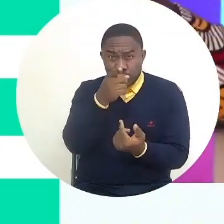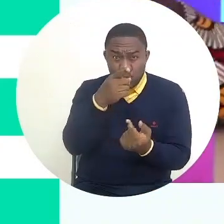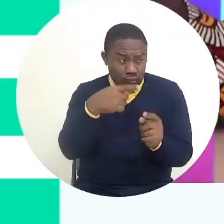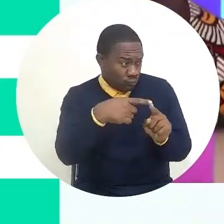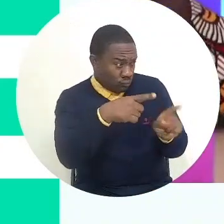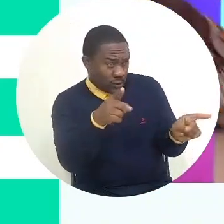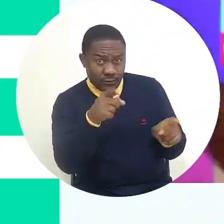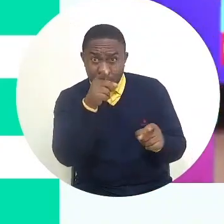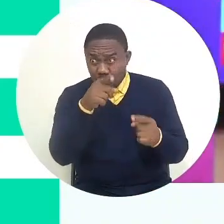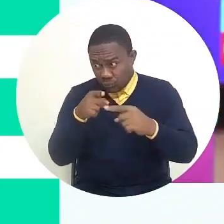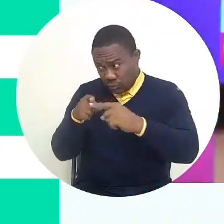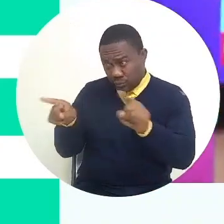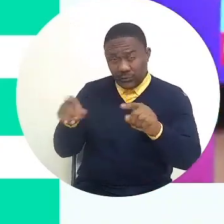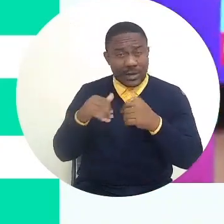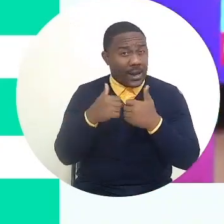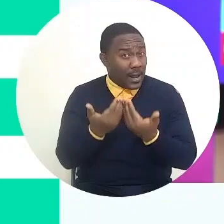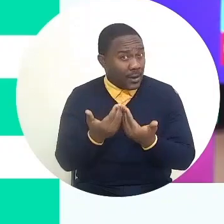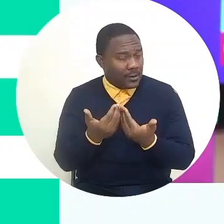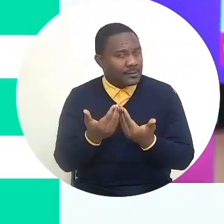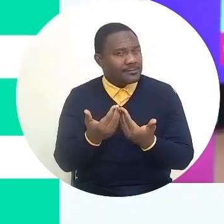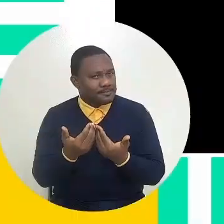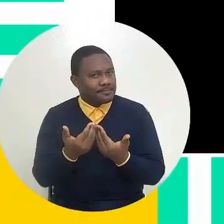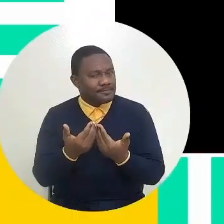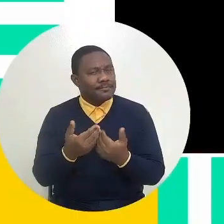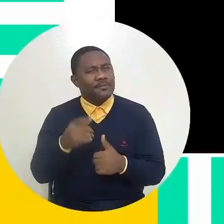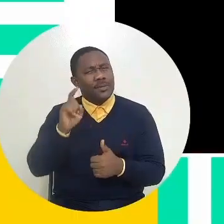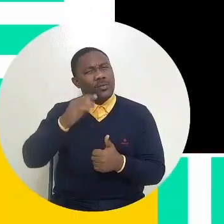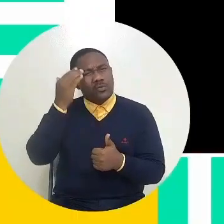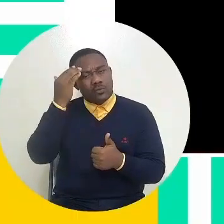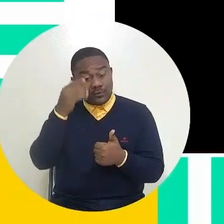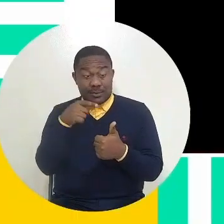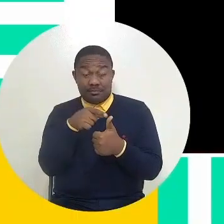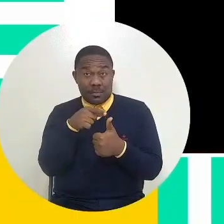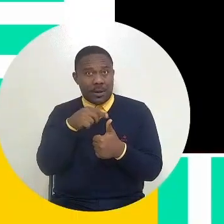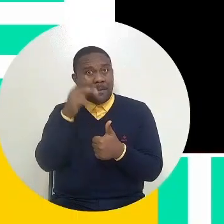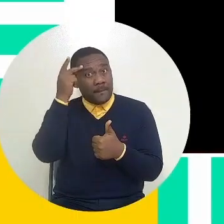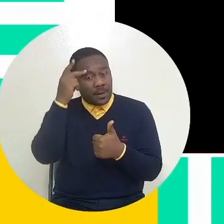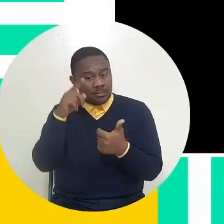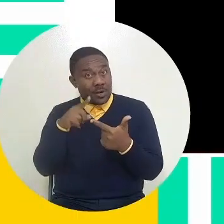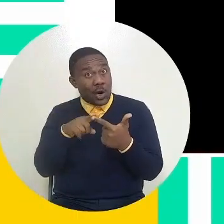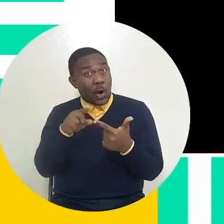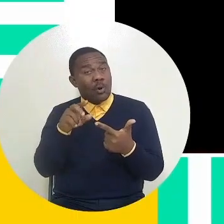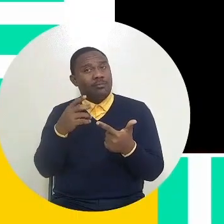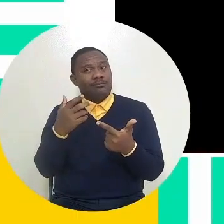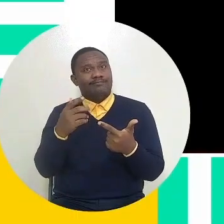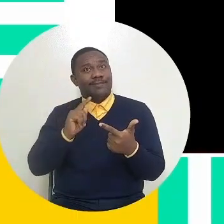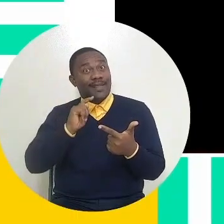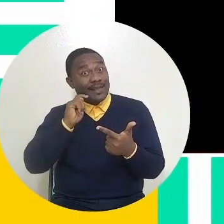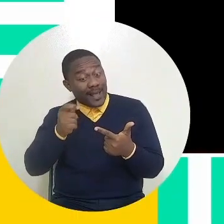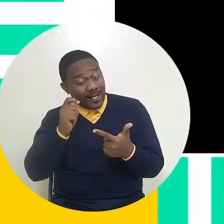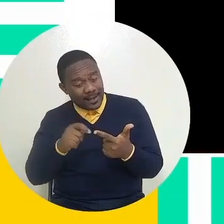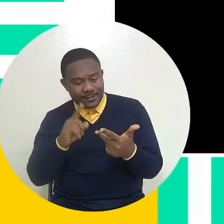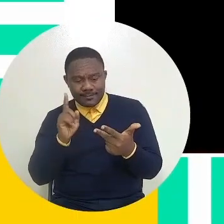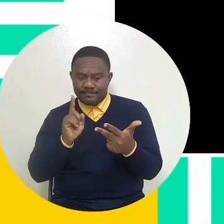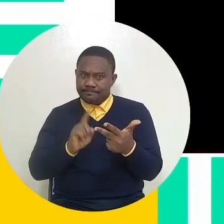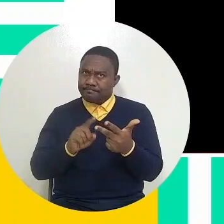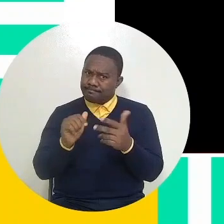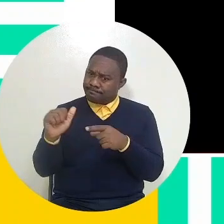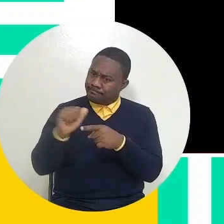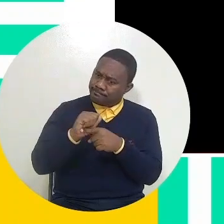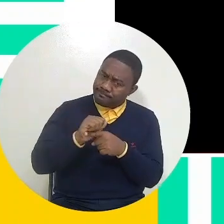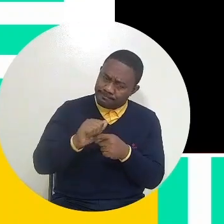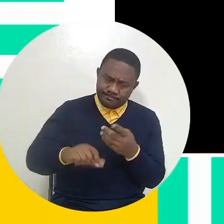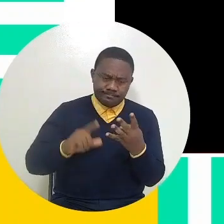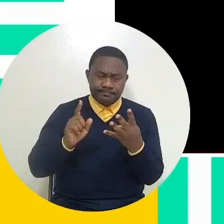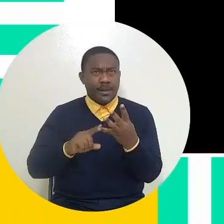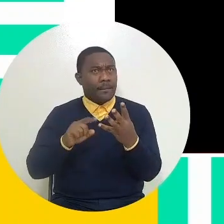the masses. So key thing, you find your purpose, you look at your raw talents, you polish it at skill sets. You look at what